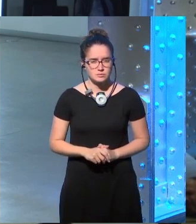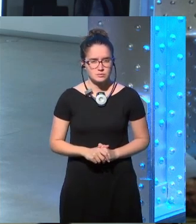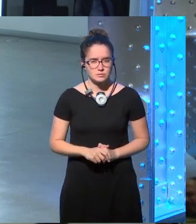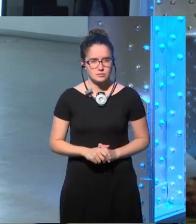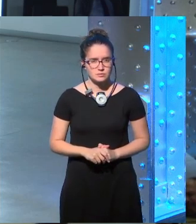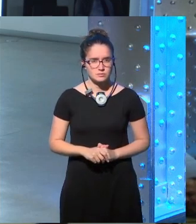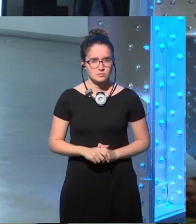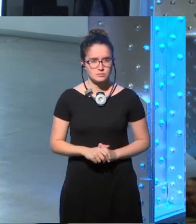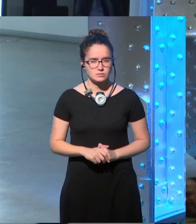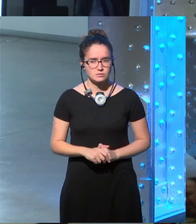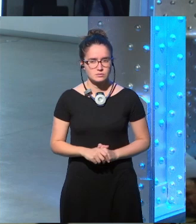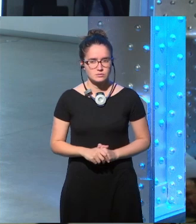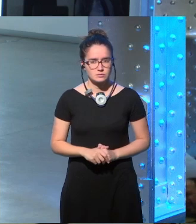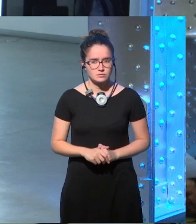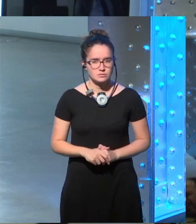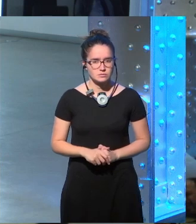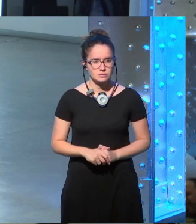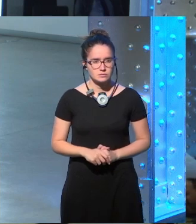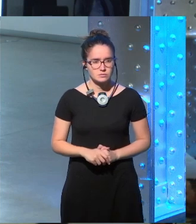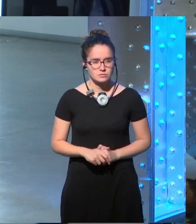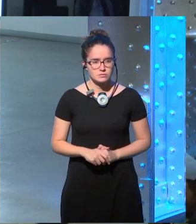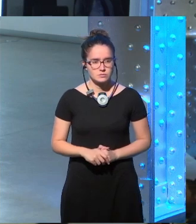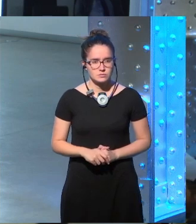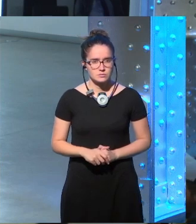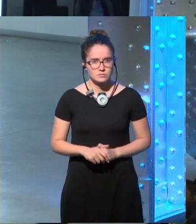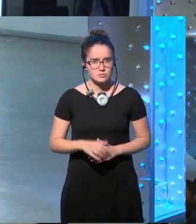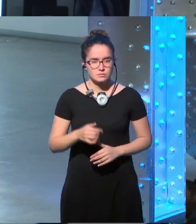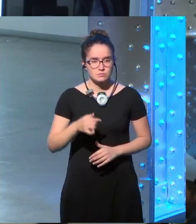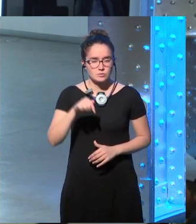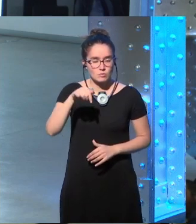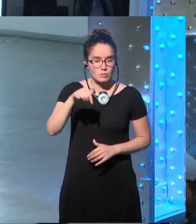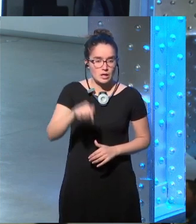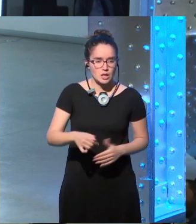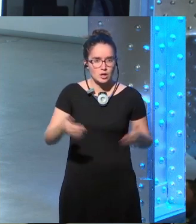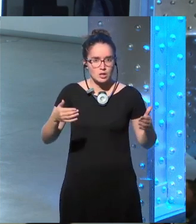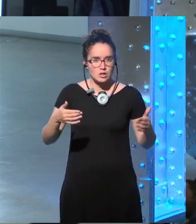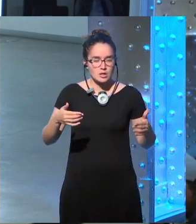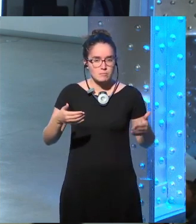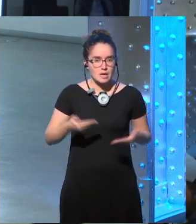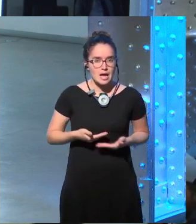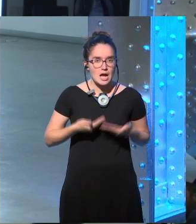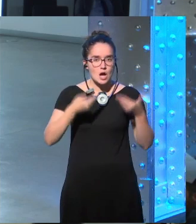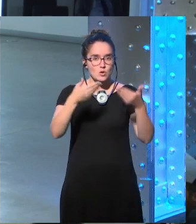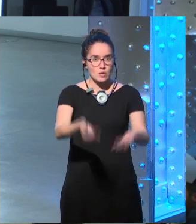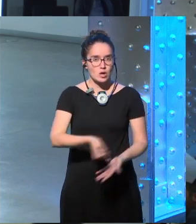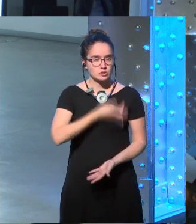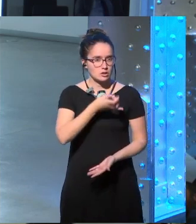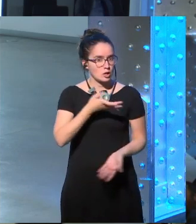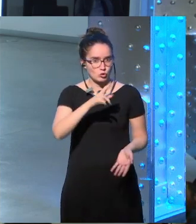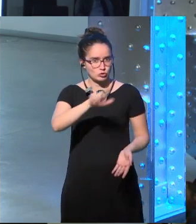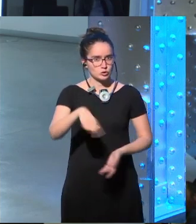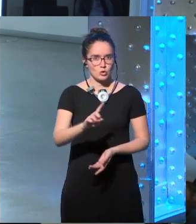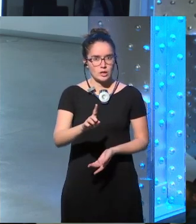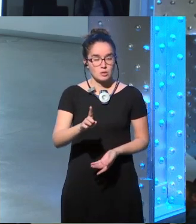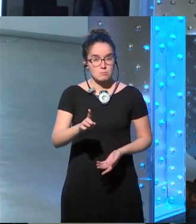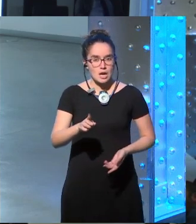That I'm not here to help unions revive their business model. But historically, they